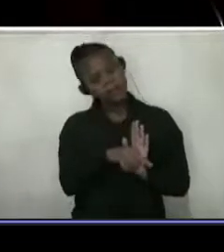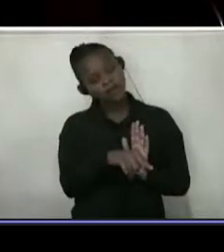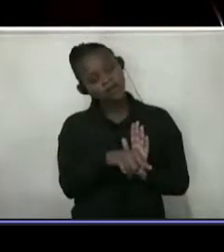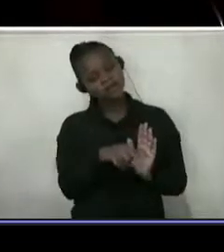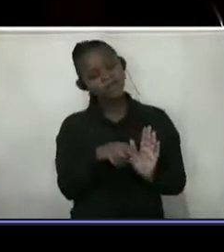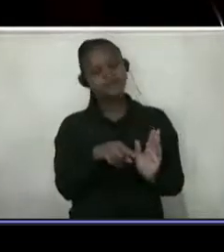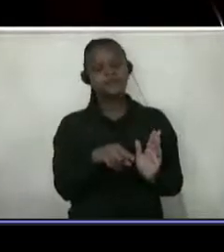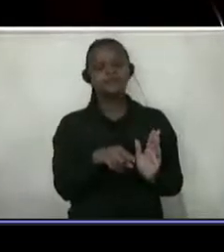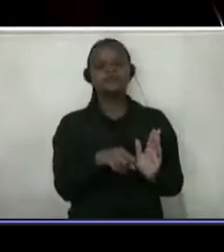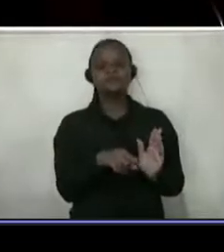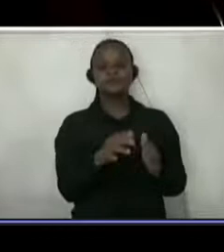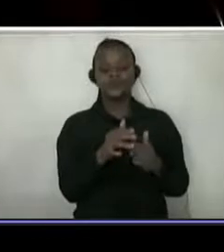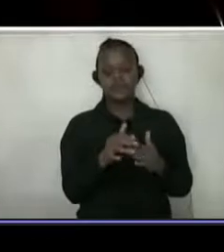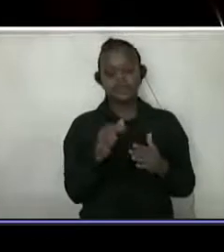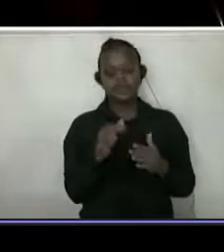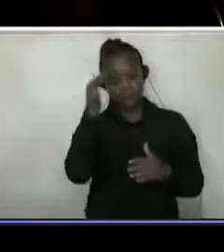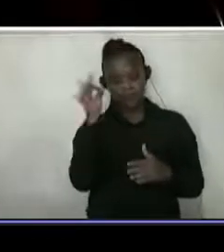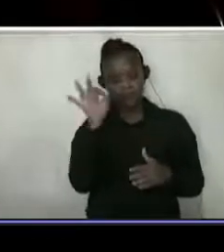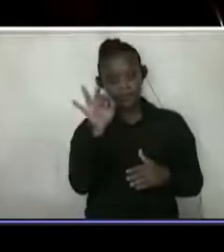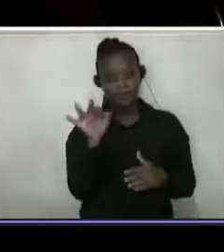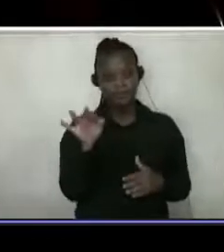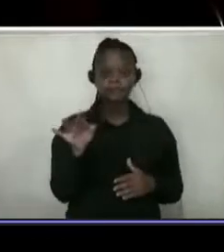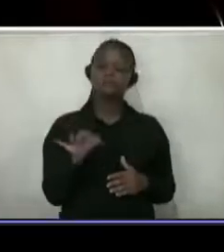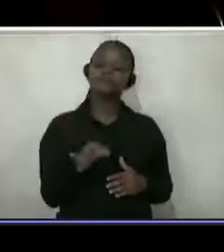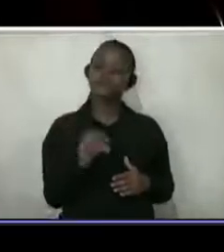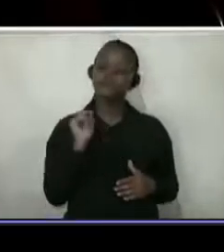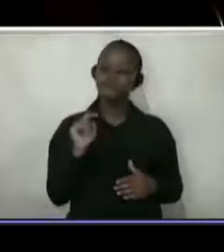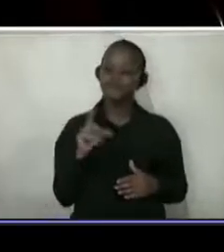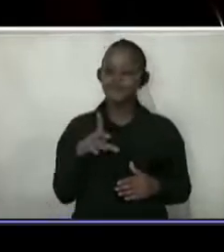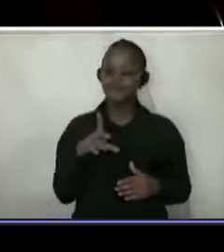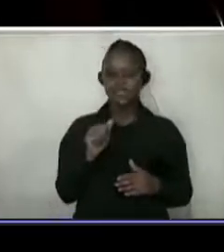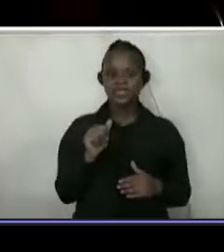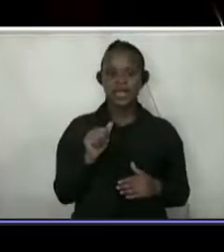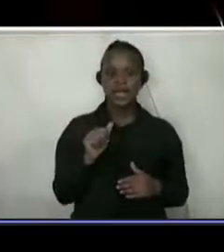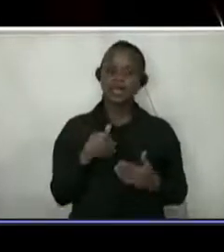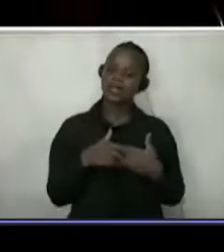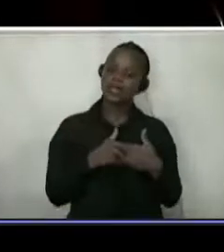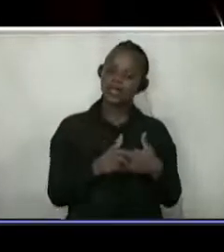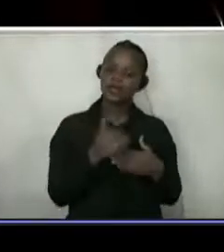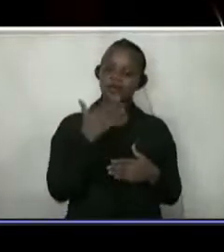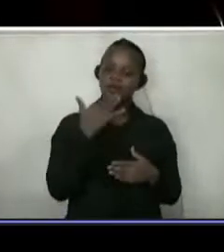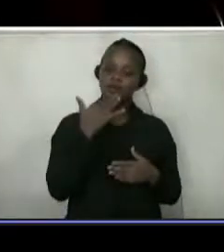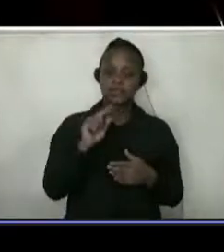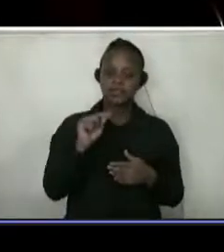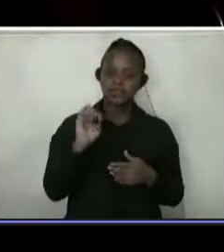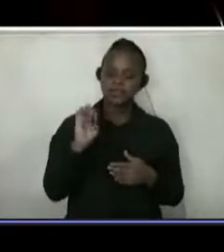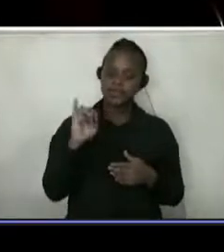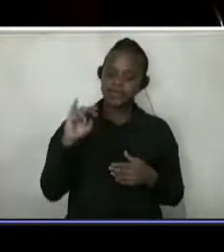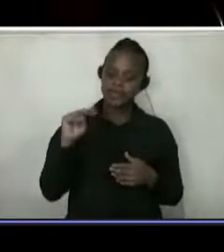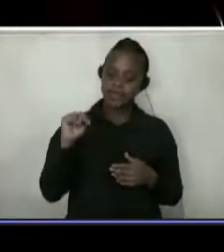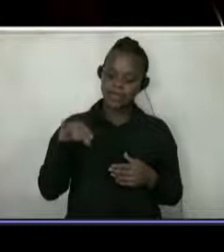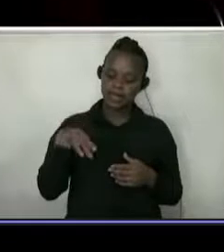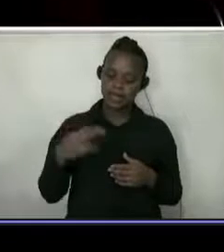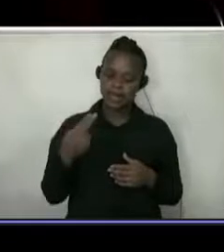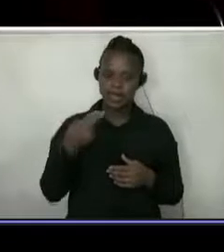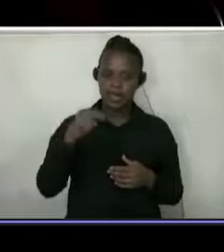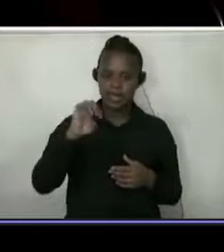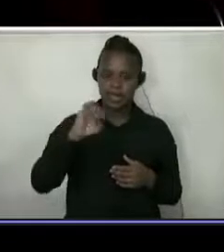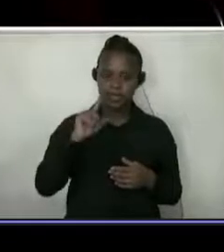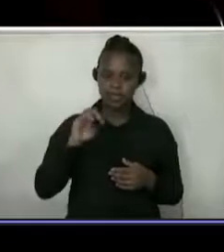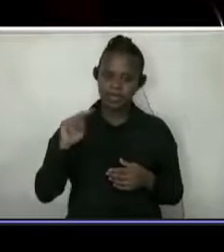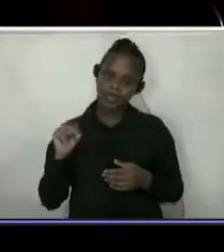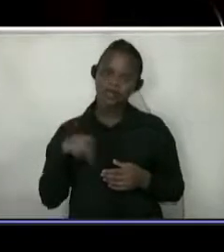October, the DA's federal leader, John Steenhuisen, he also tweets, Madam Chair, announced that the DA will submit a private member's bill to